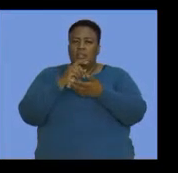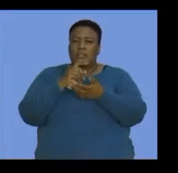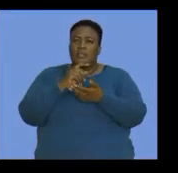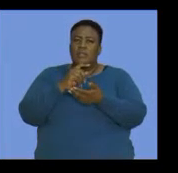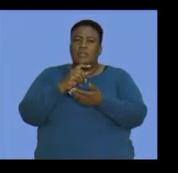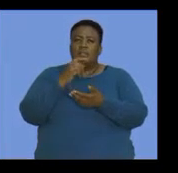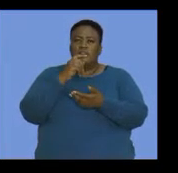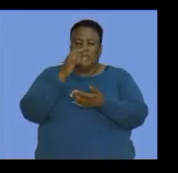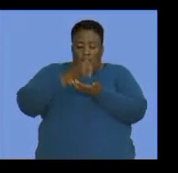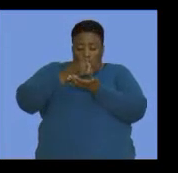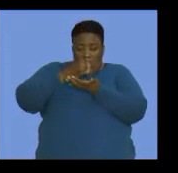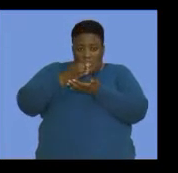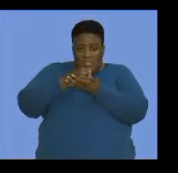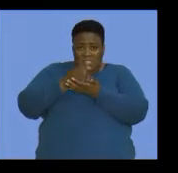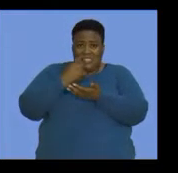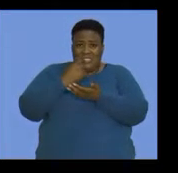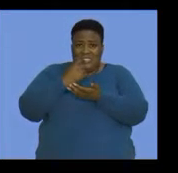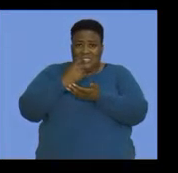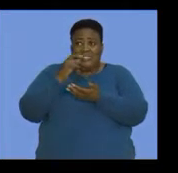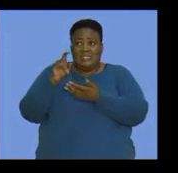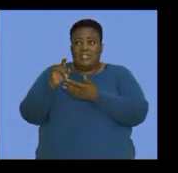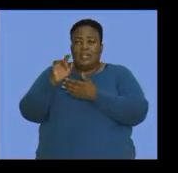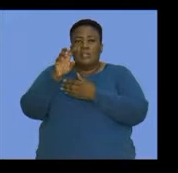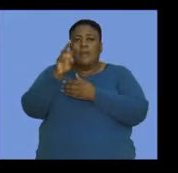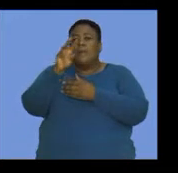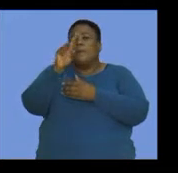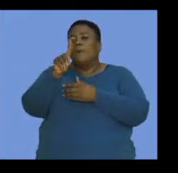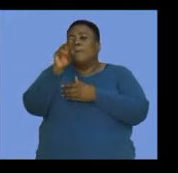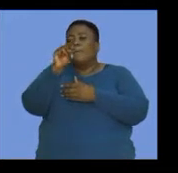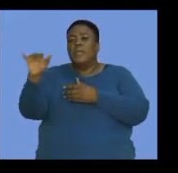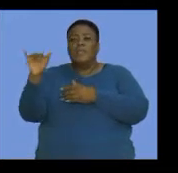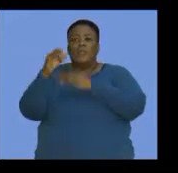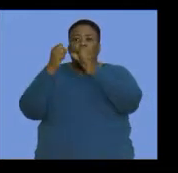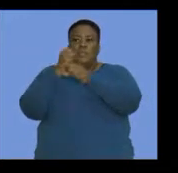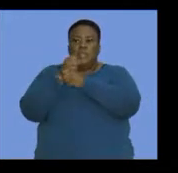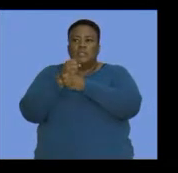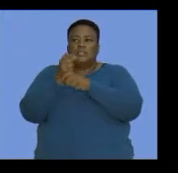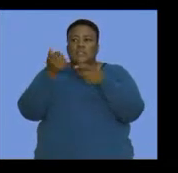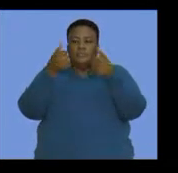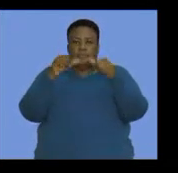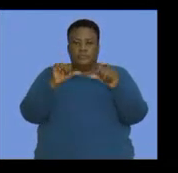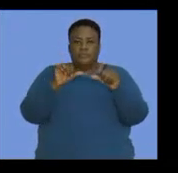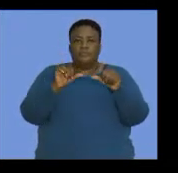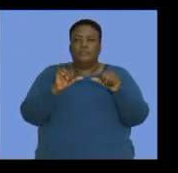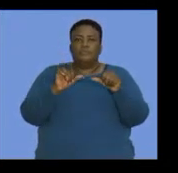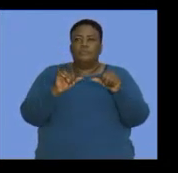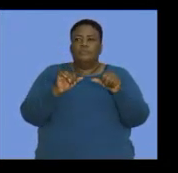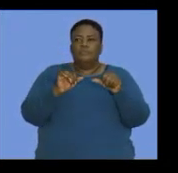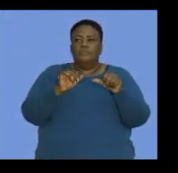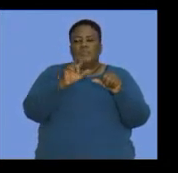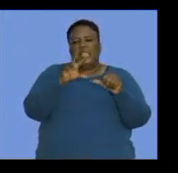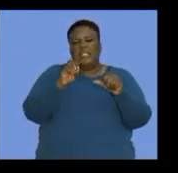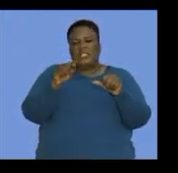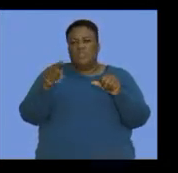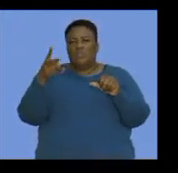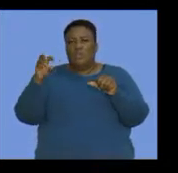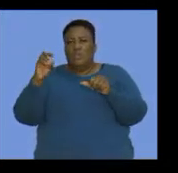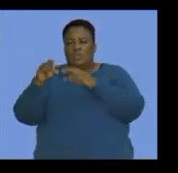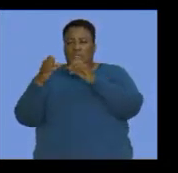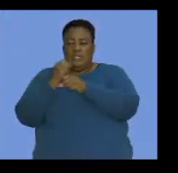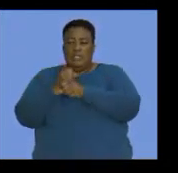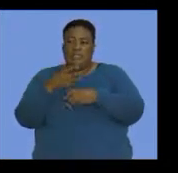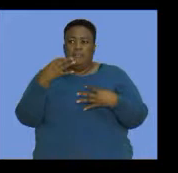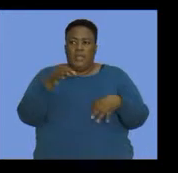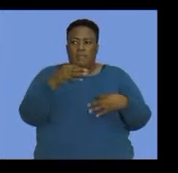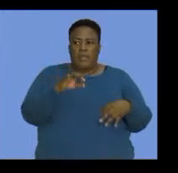be decomposed. Aluminium cans take between 80 to 200 years to decompose.